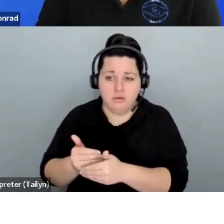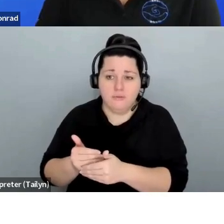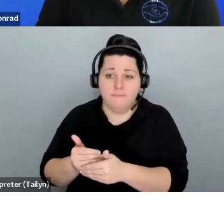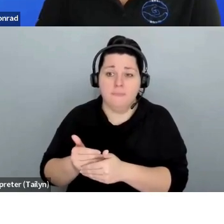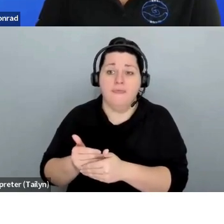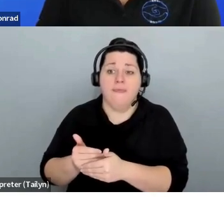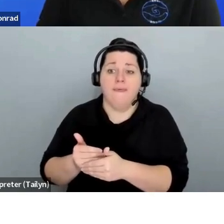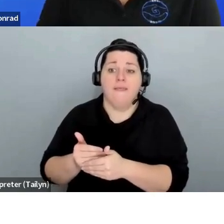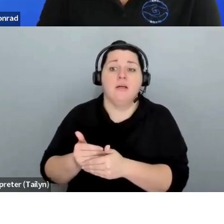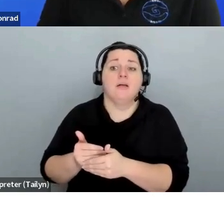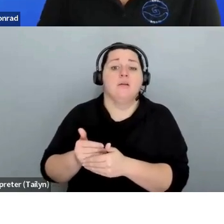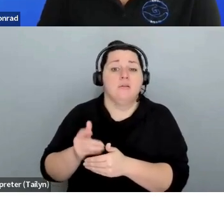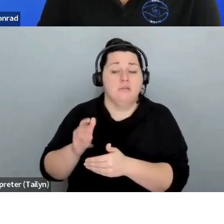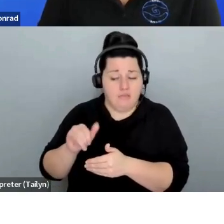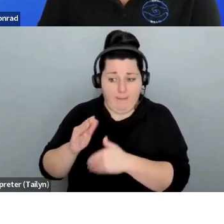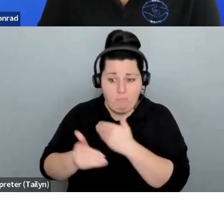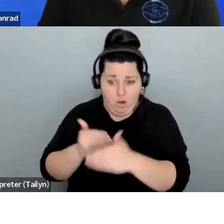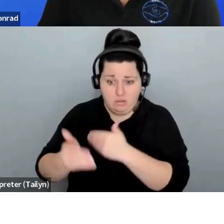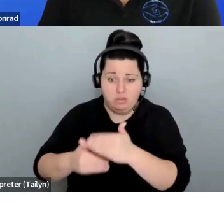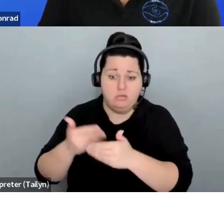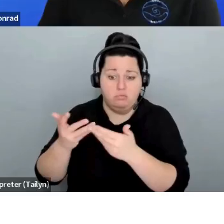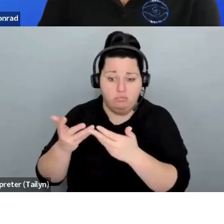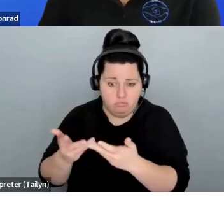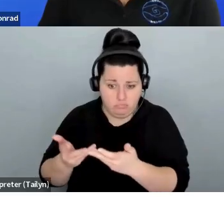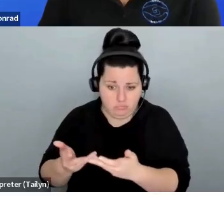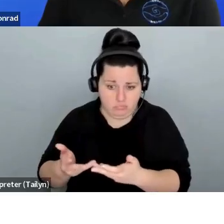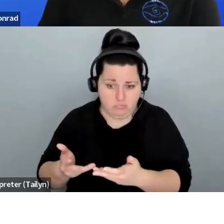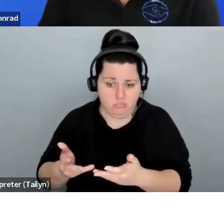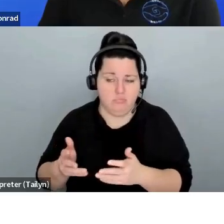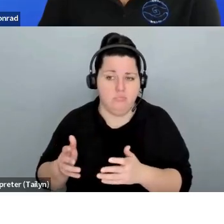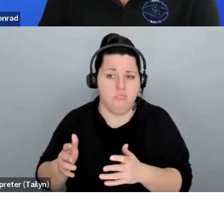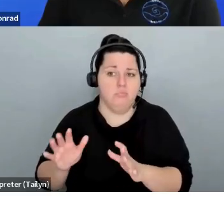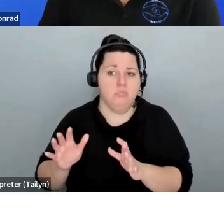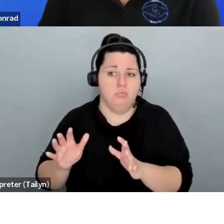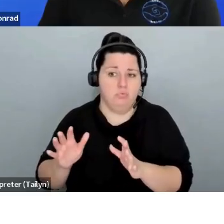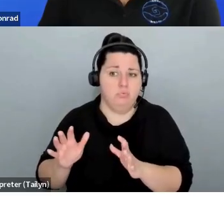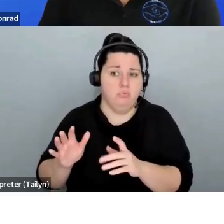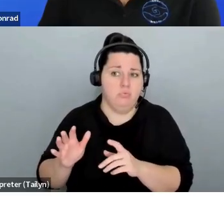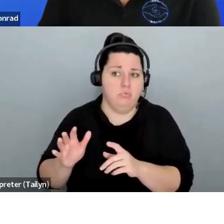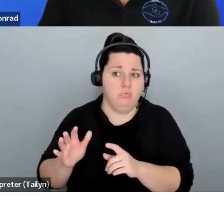process goes through, then that child is then,